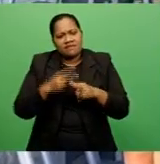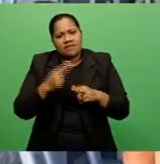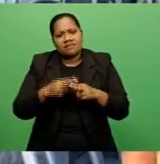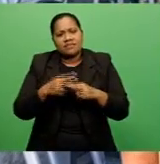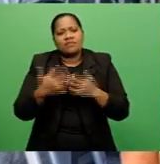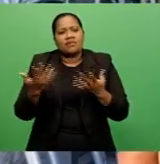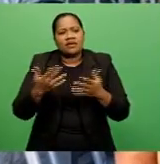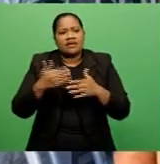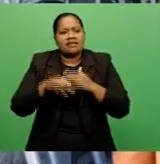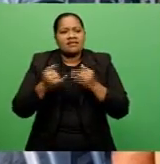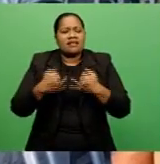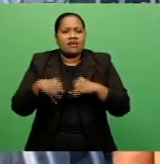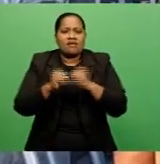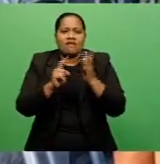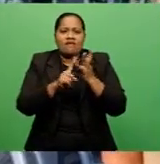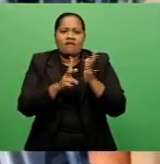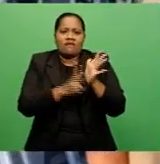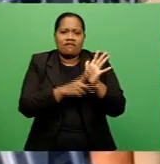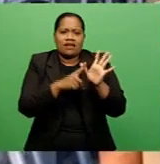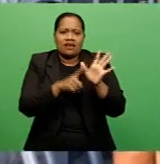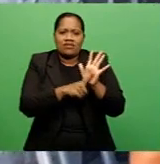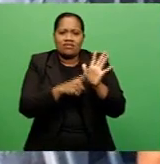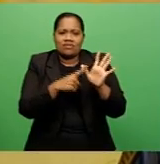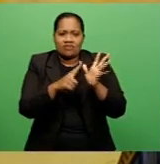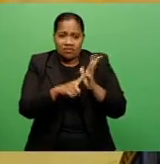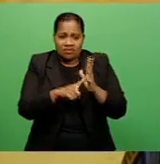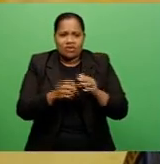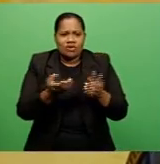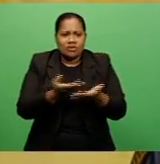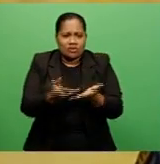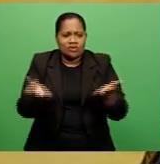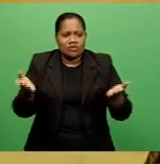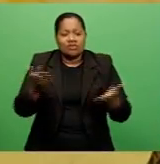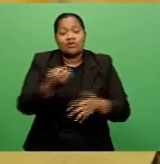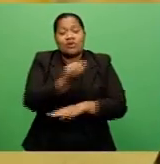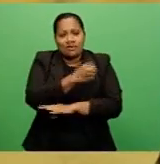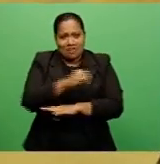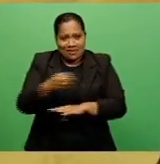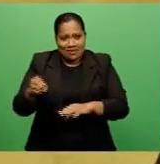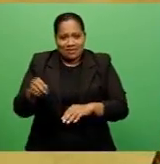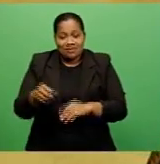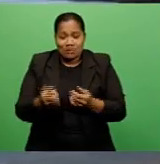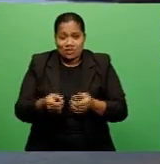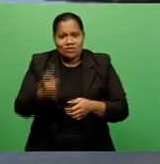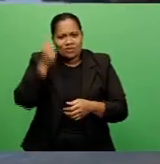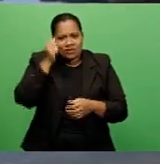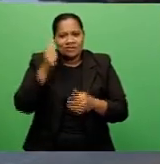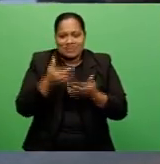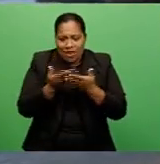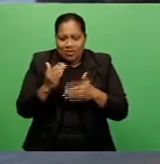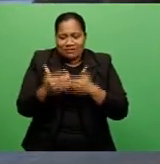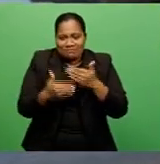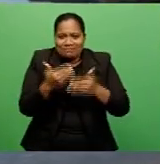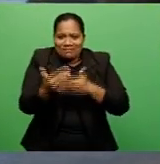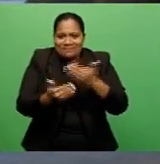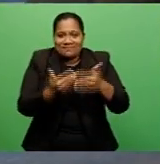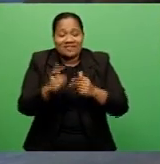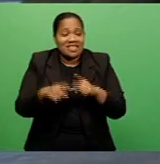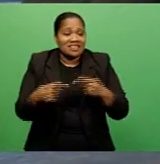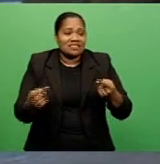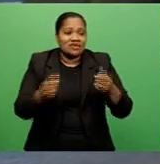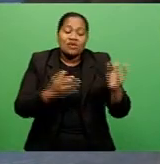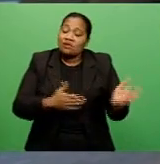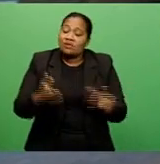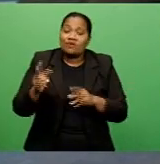Ovalau, and I was eating my sweat. As we all know, that is how we go on about things. Moving to